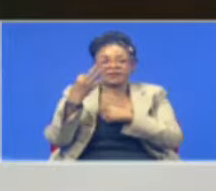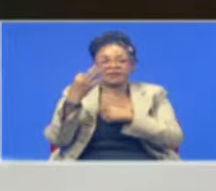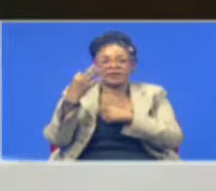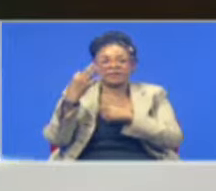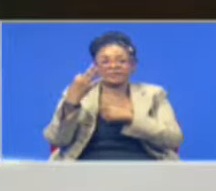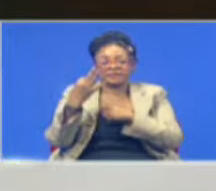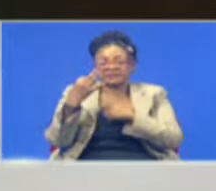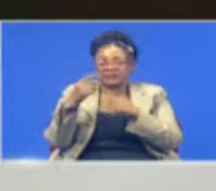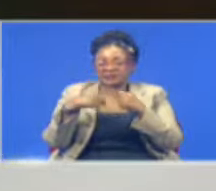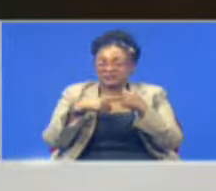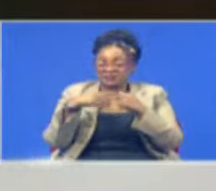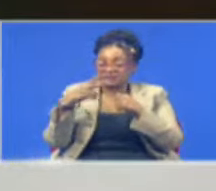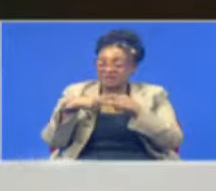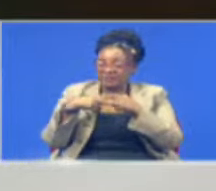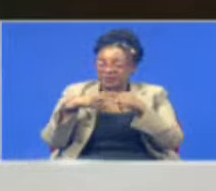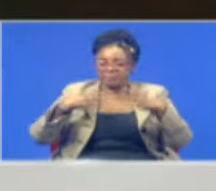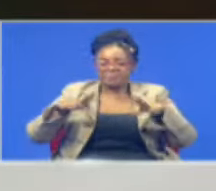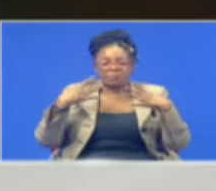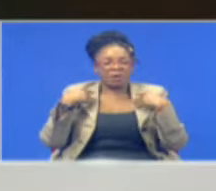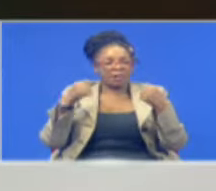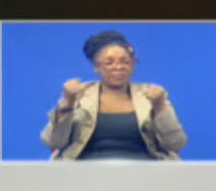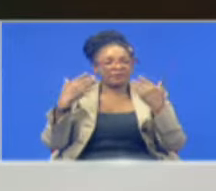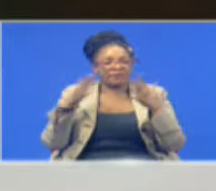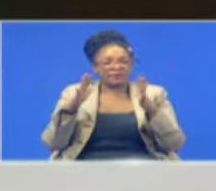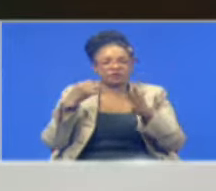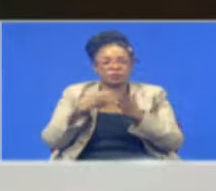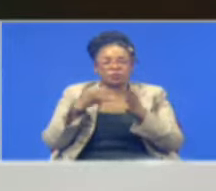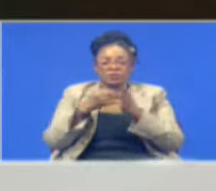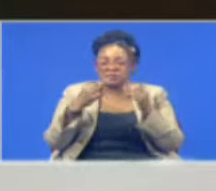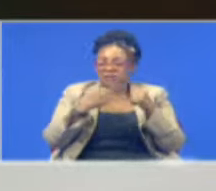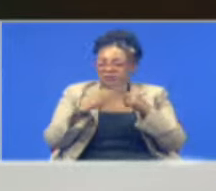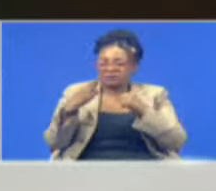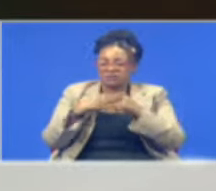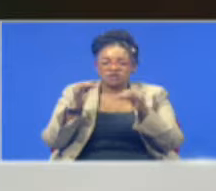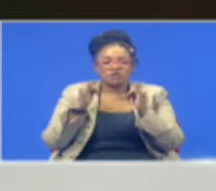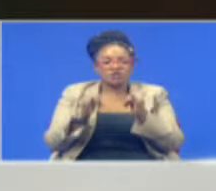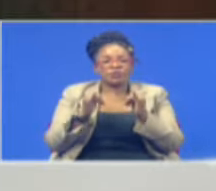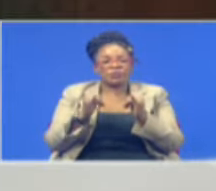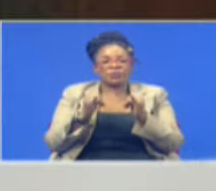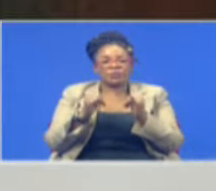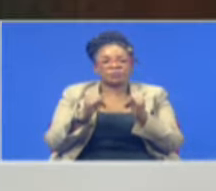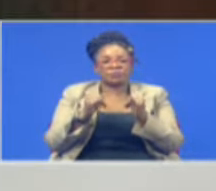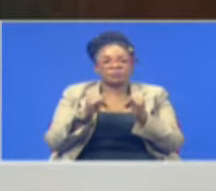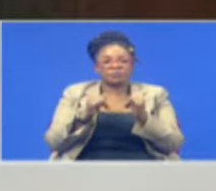105,367 people have recovered, including 88 new recoveries. There are, however,